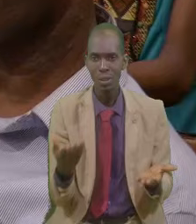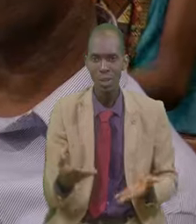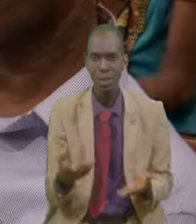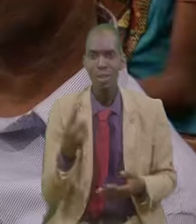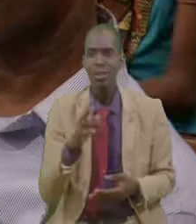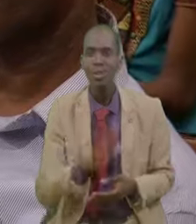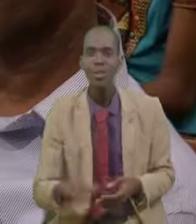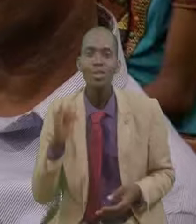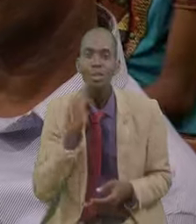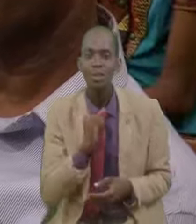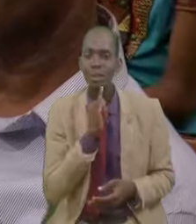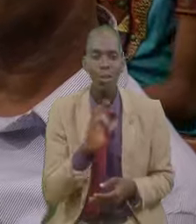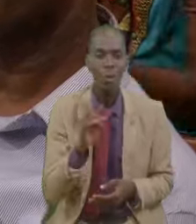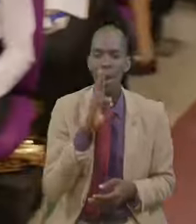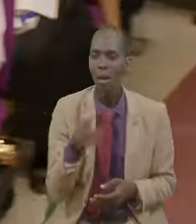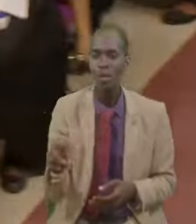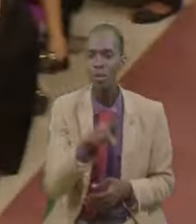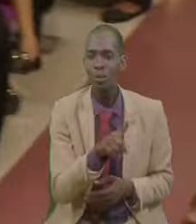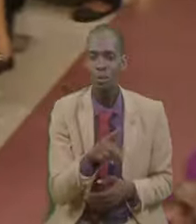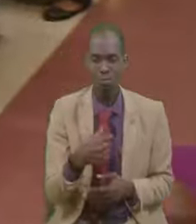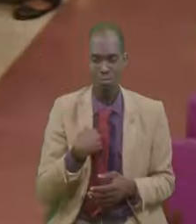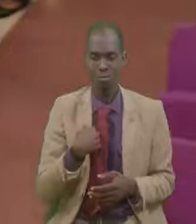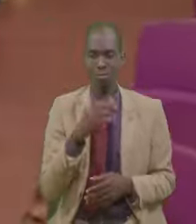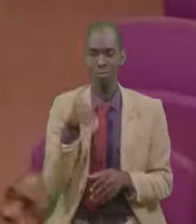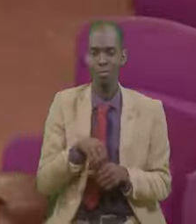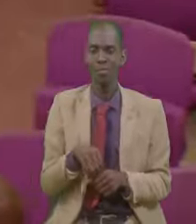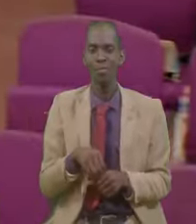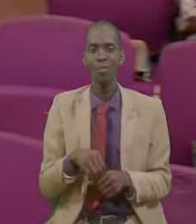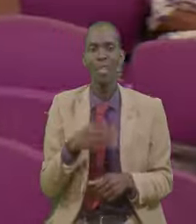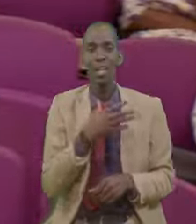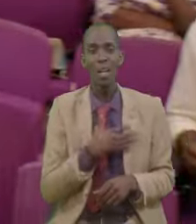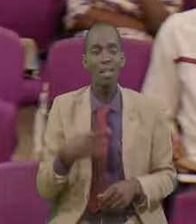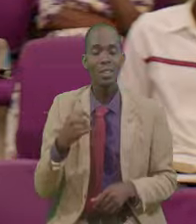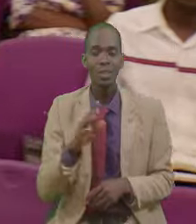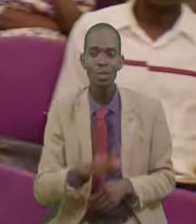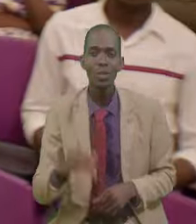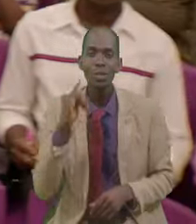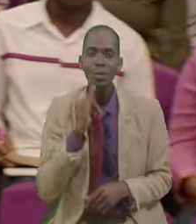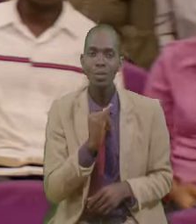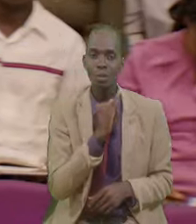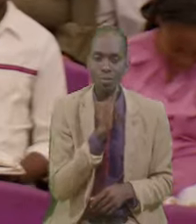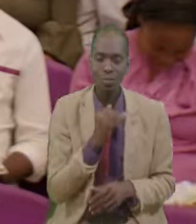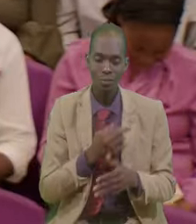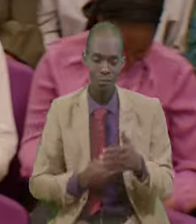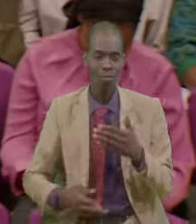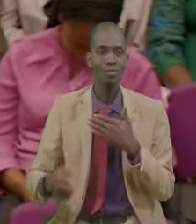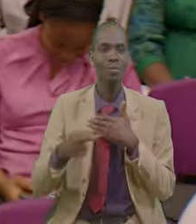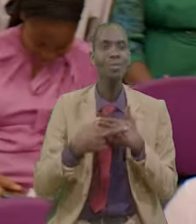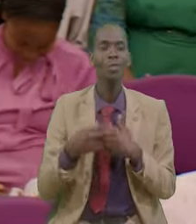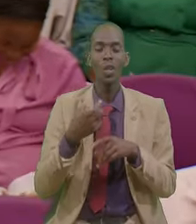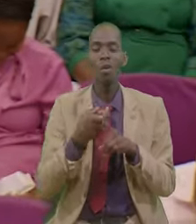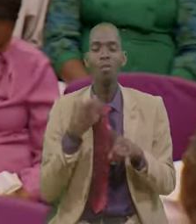The Israel of God. I said, I did here tonight. And it says that the children of Israel returned